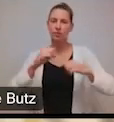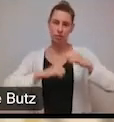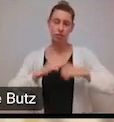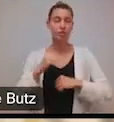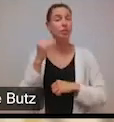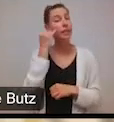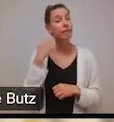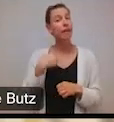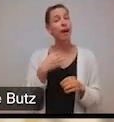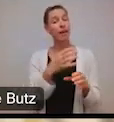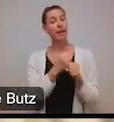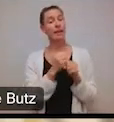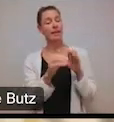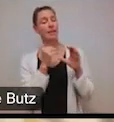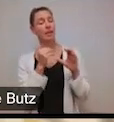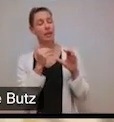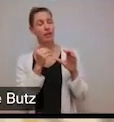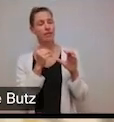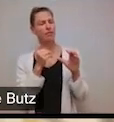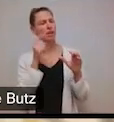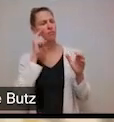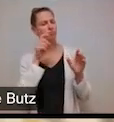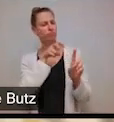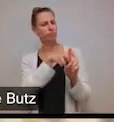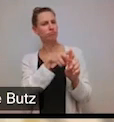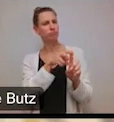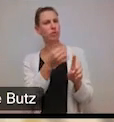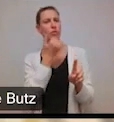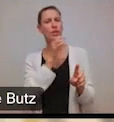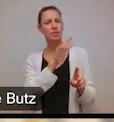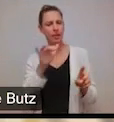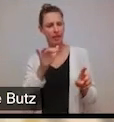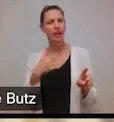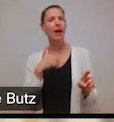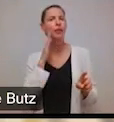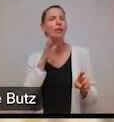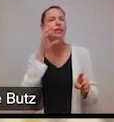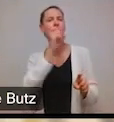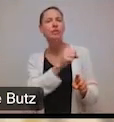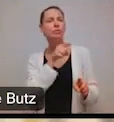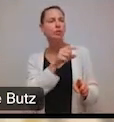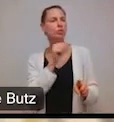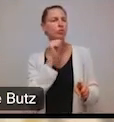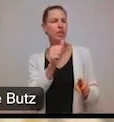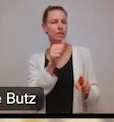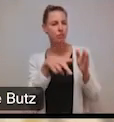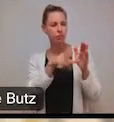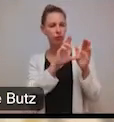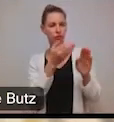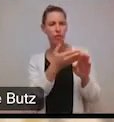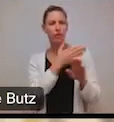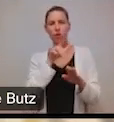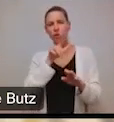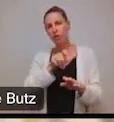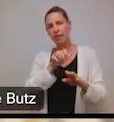spelling mistake in it, I will assume that you didn't take the time to proofread before you hit send, and